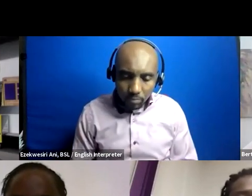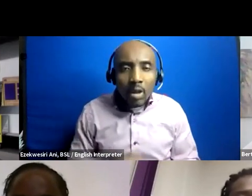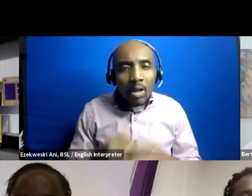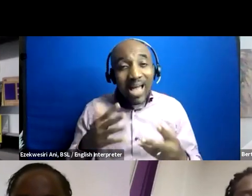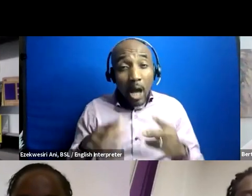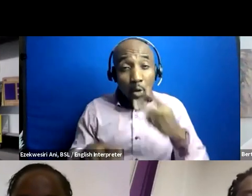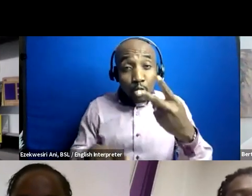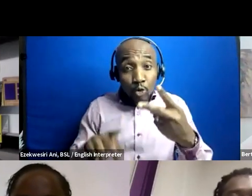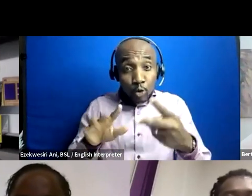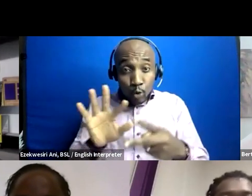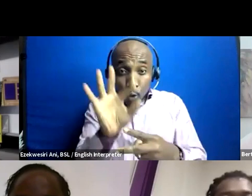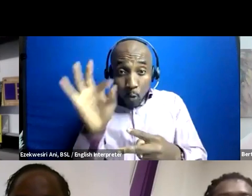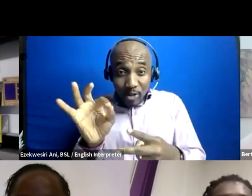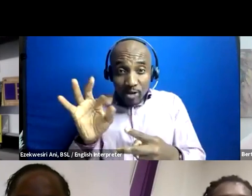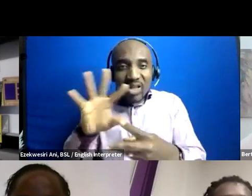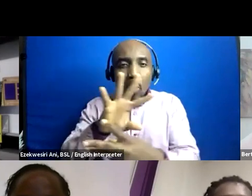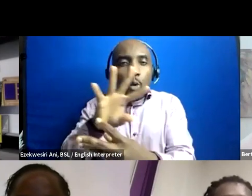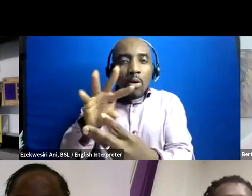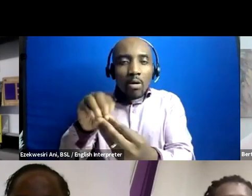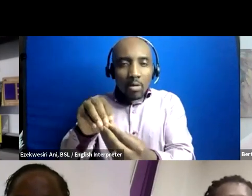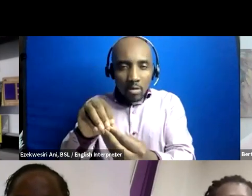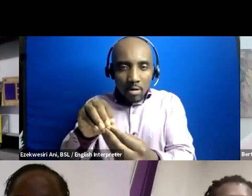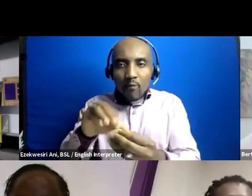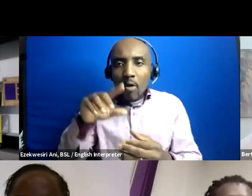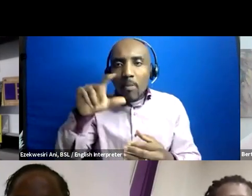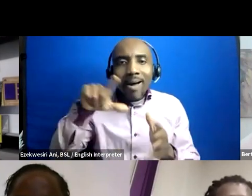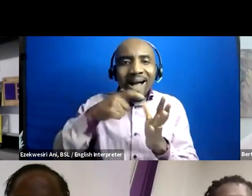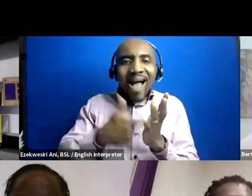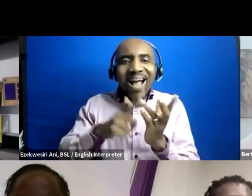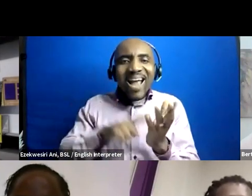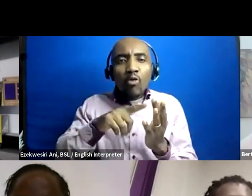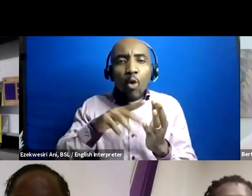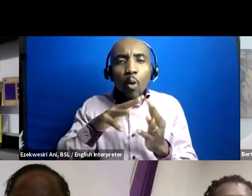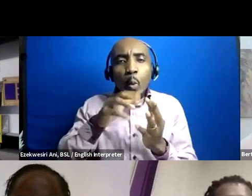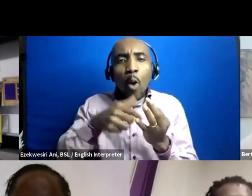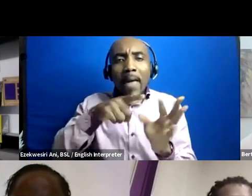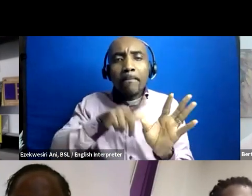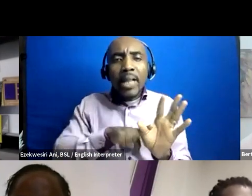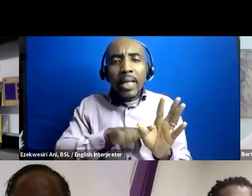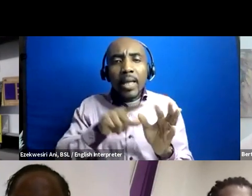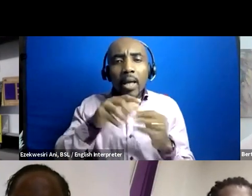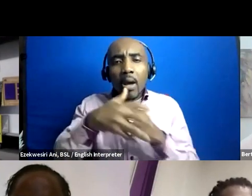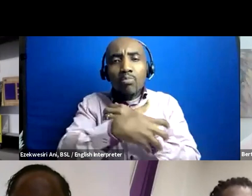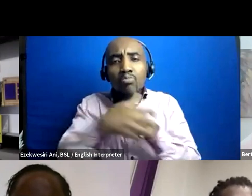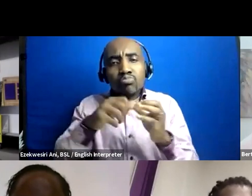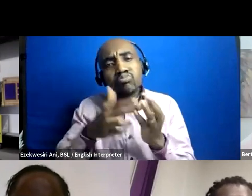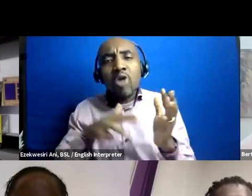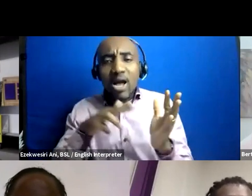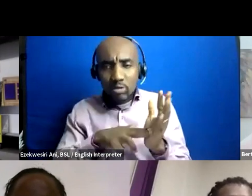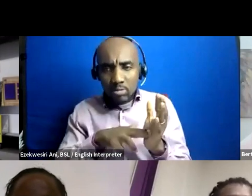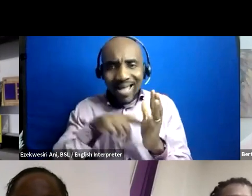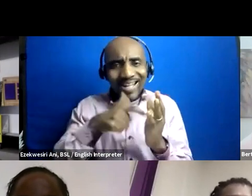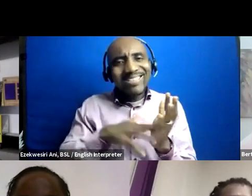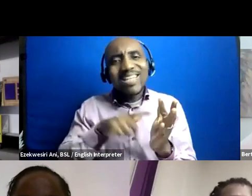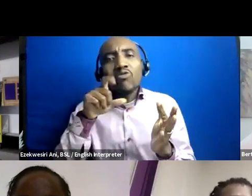two questions that were raised by Carol Webley Brown, RCN council member, and Terence Khan,